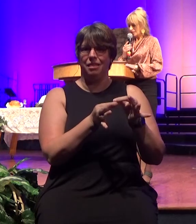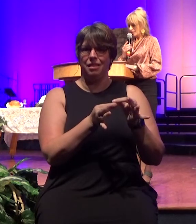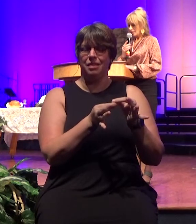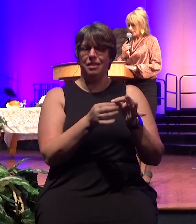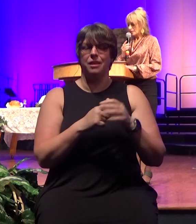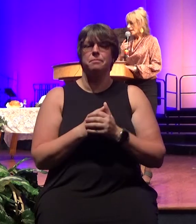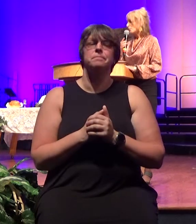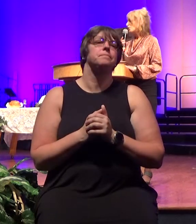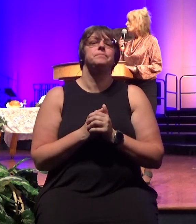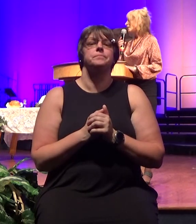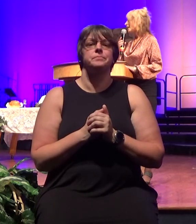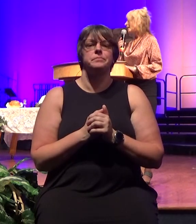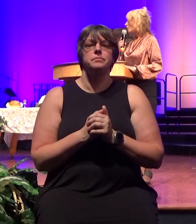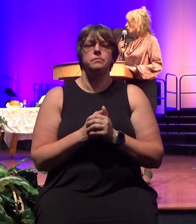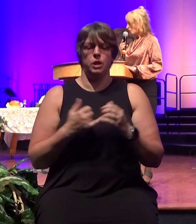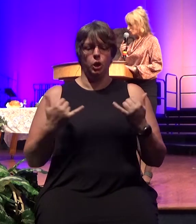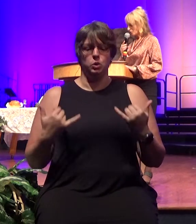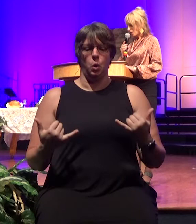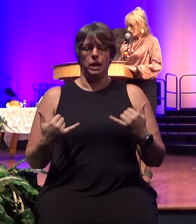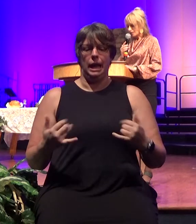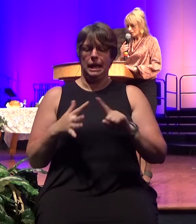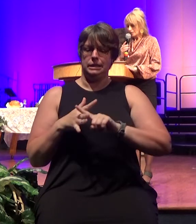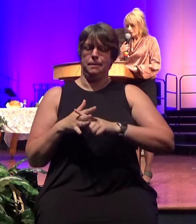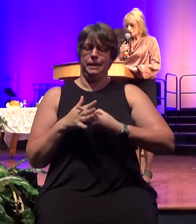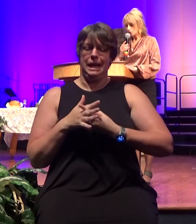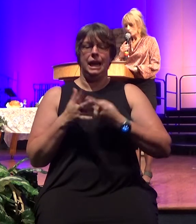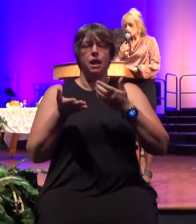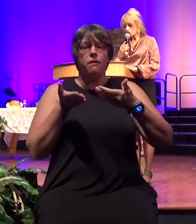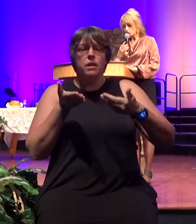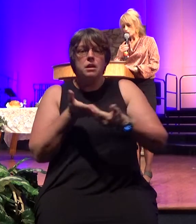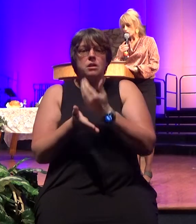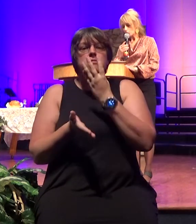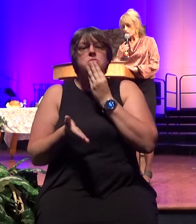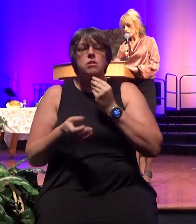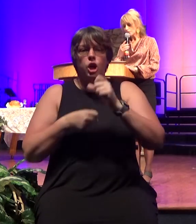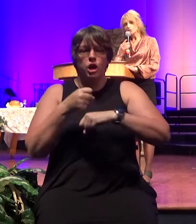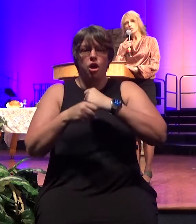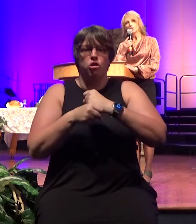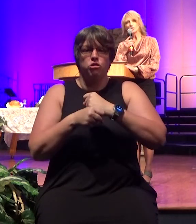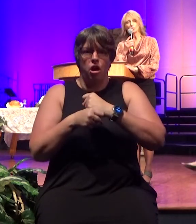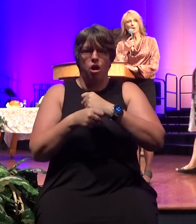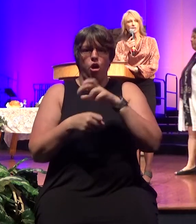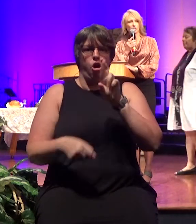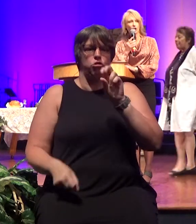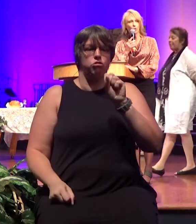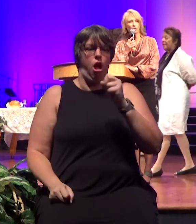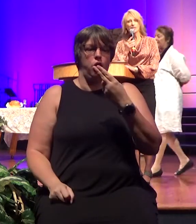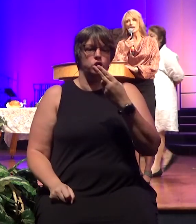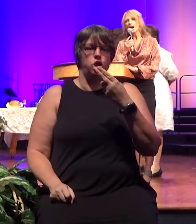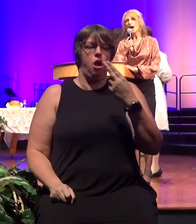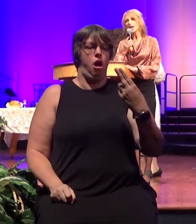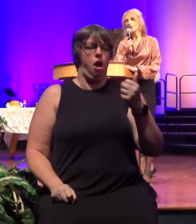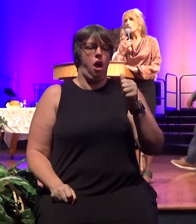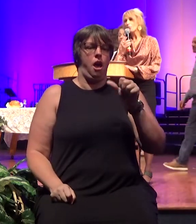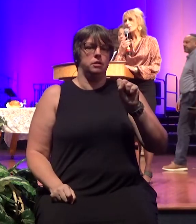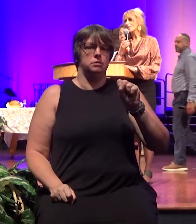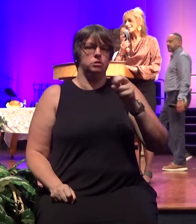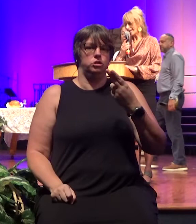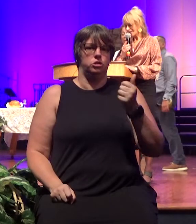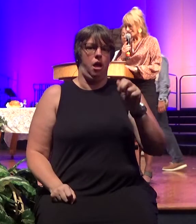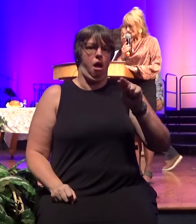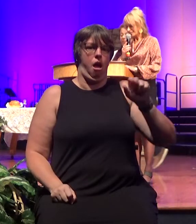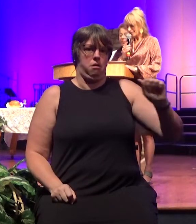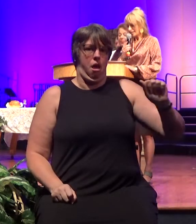the beginning of Rosh Hashanah, the Jewish New Year, we enter into what is known as the High Holy Days